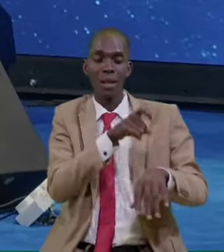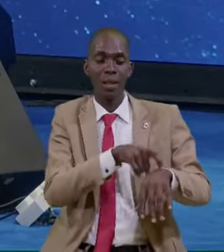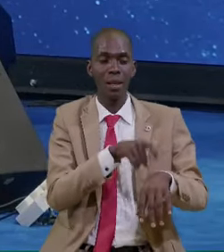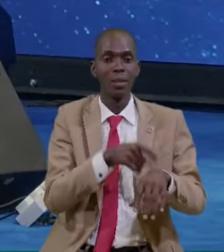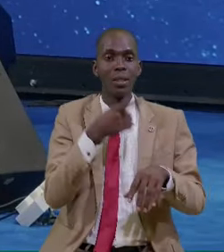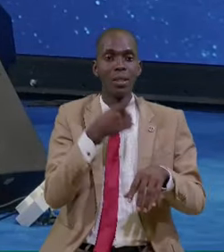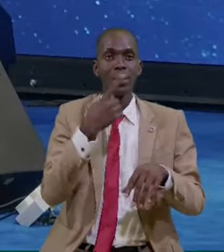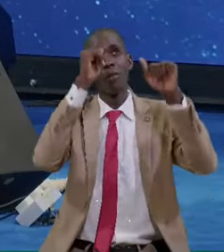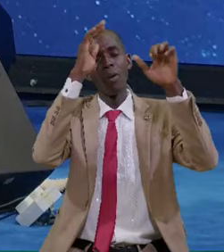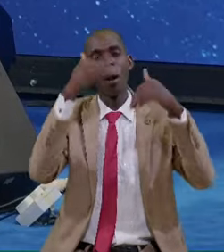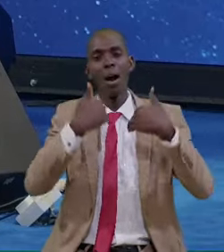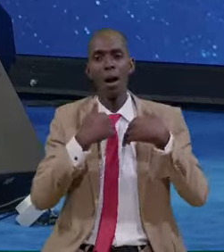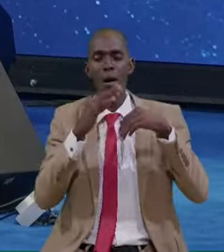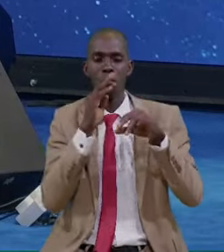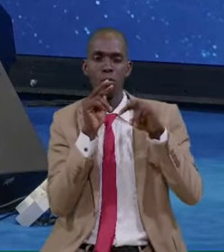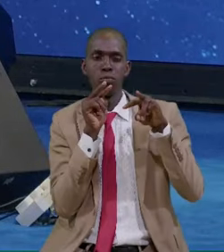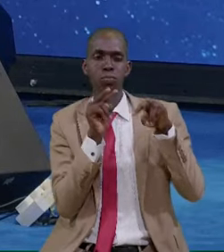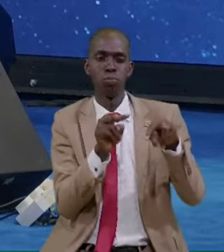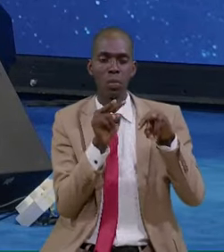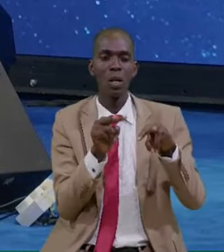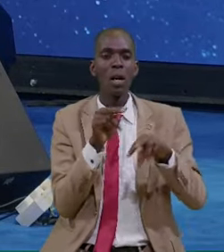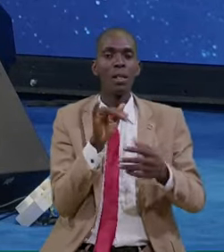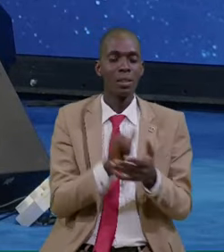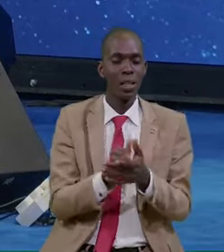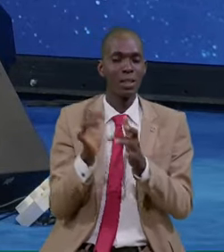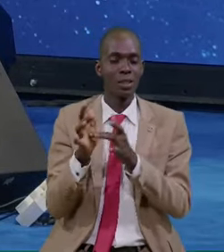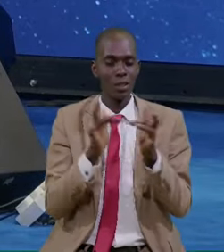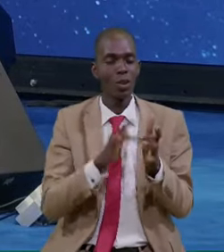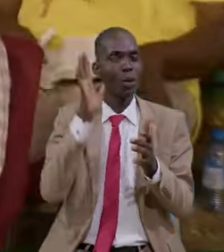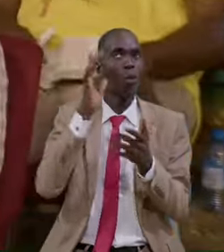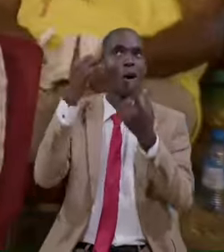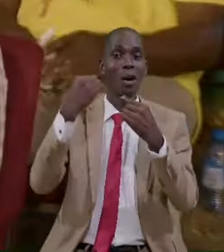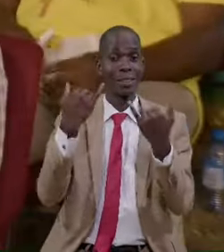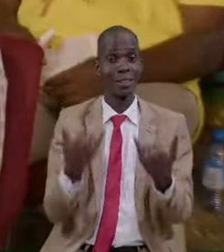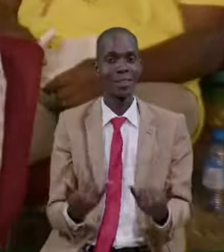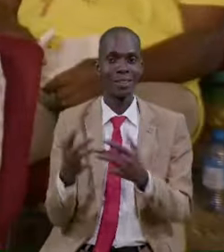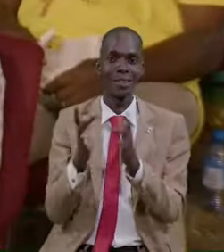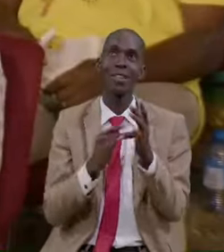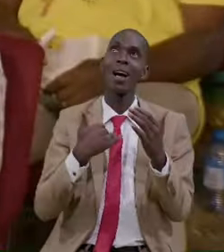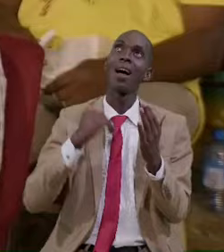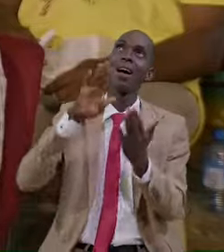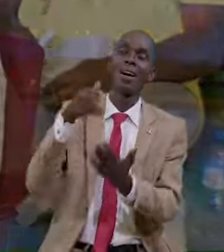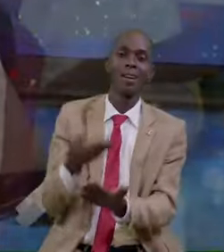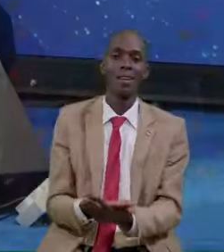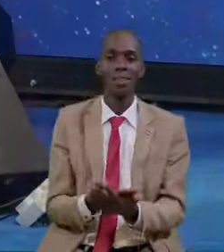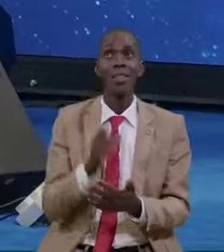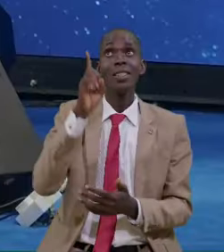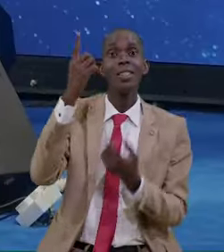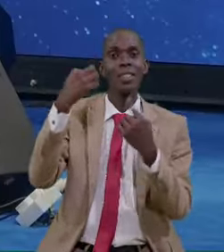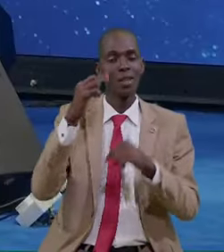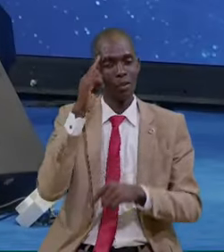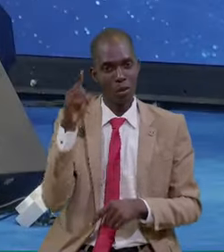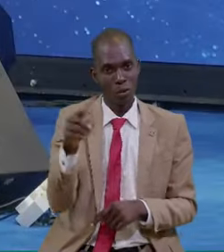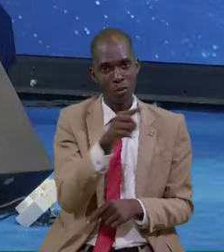been looking ahead that Jesus will come, and now he has come. He came for you. He